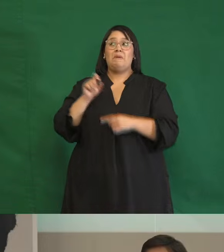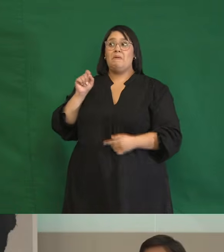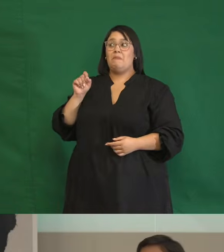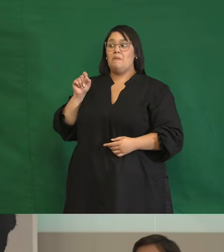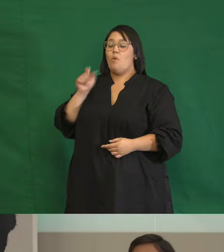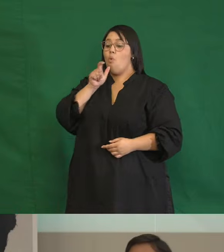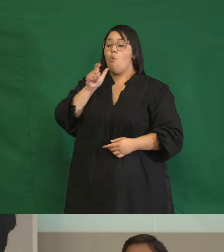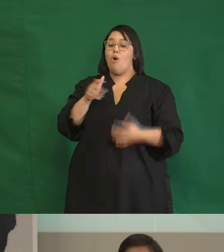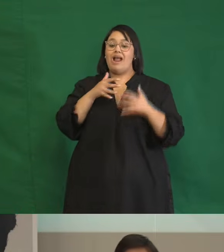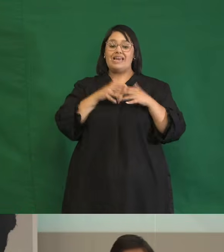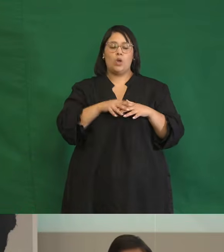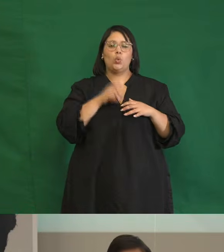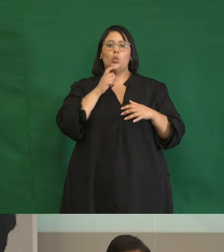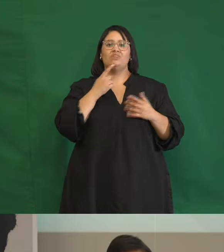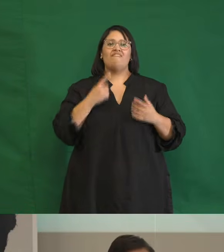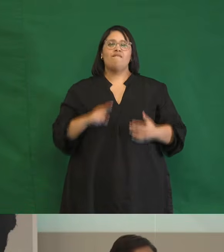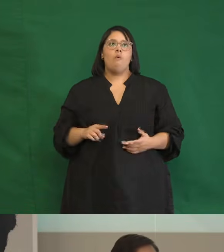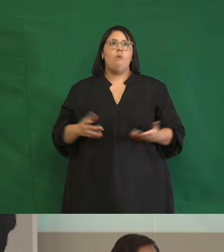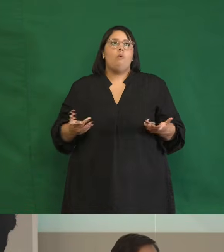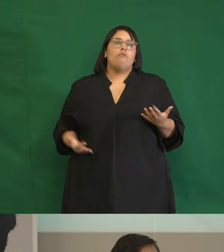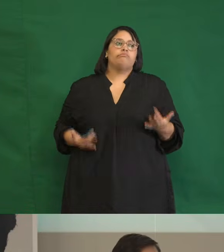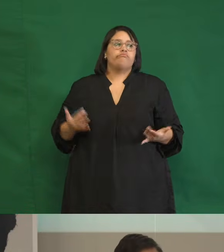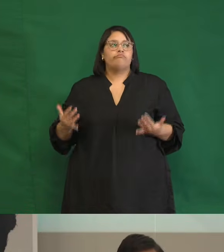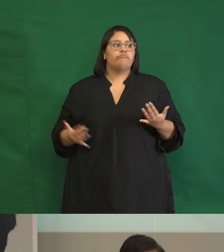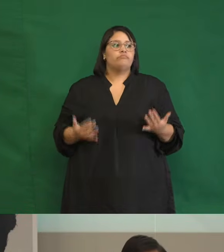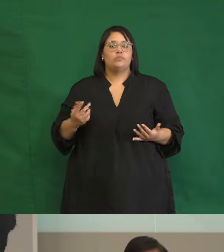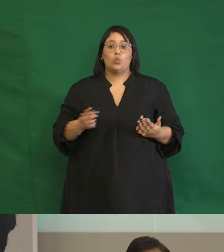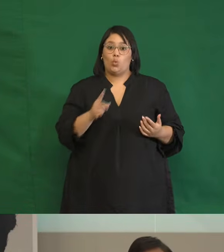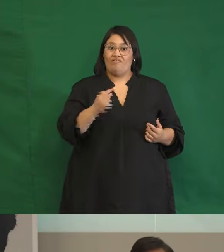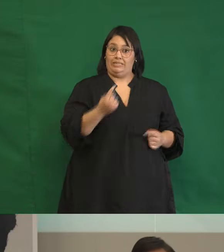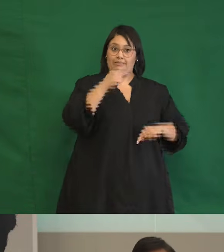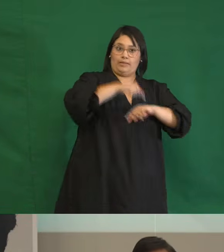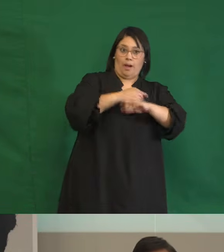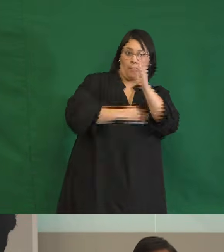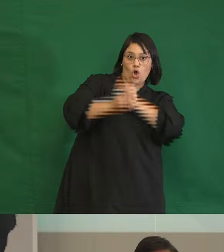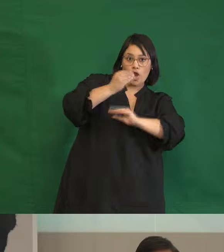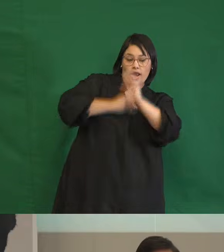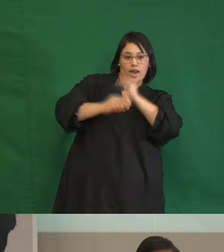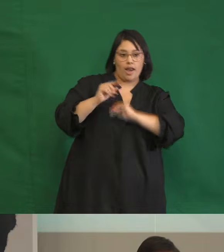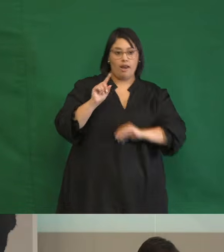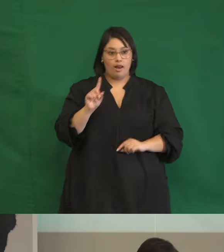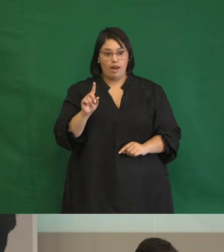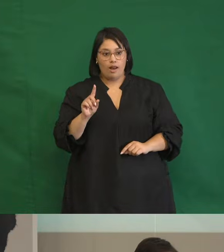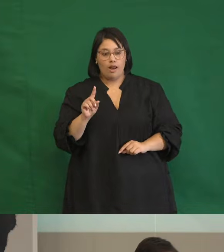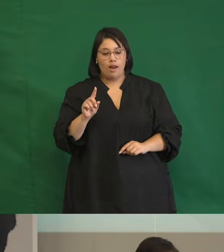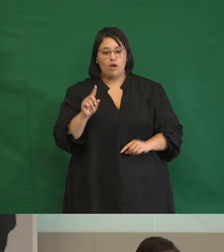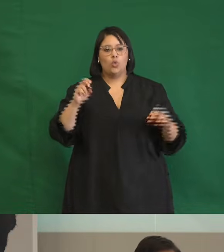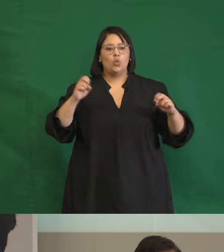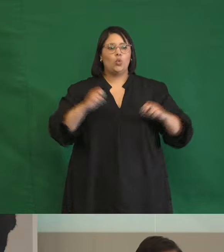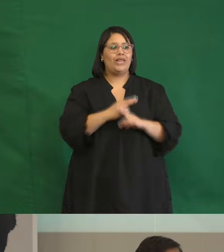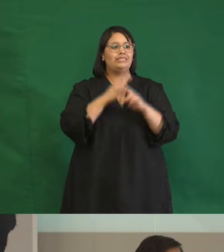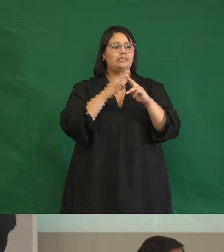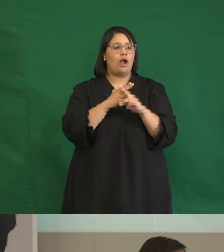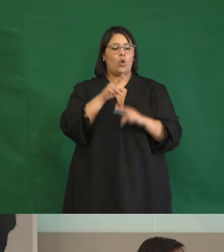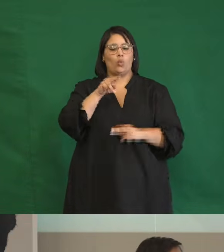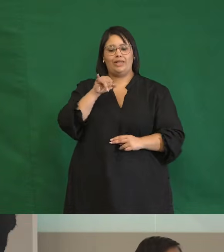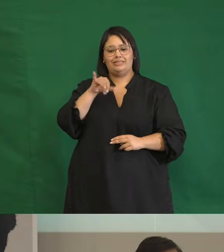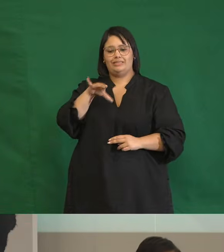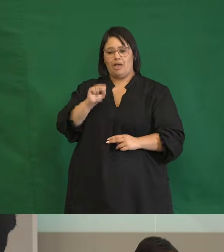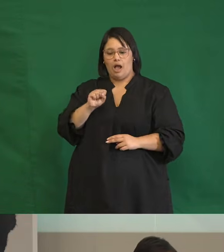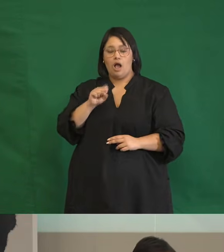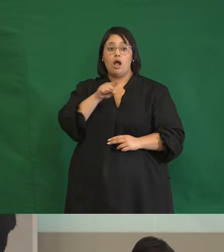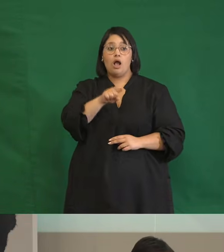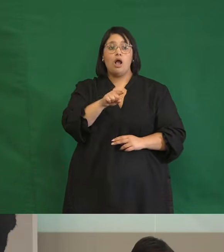First Learners initiative, where the UNISA Learn to Speak an